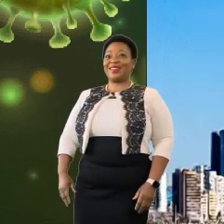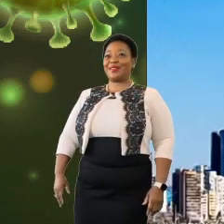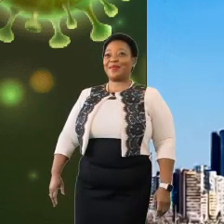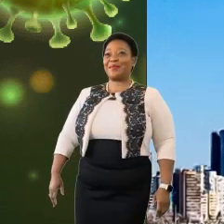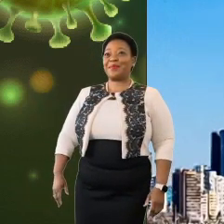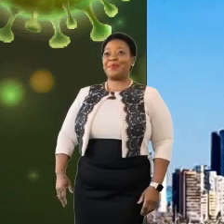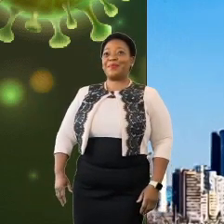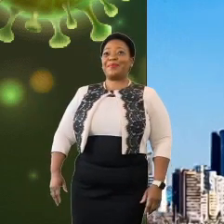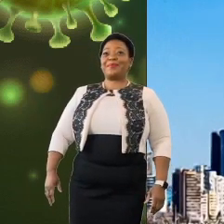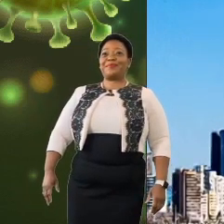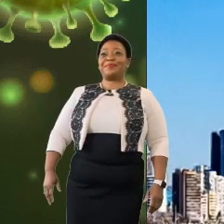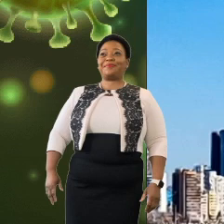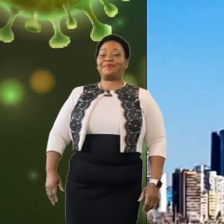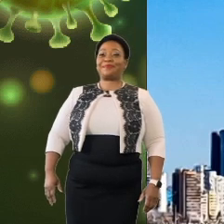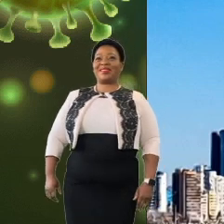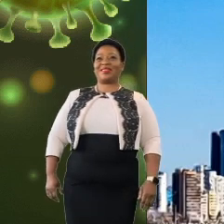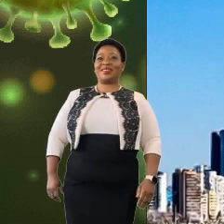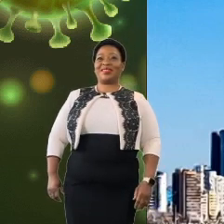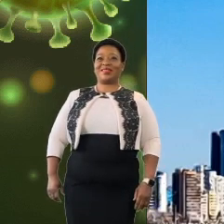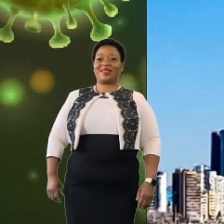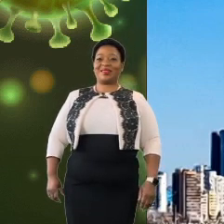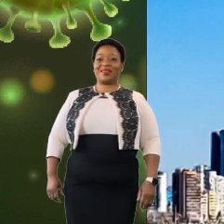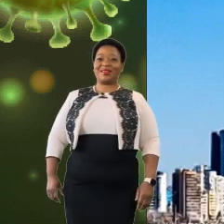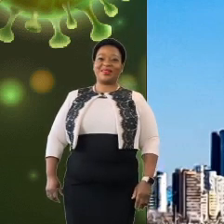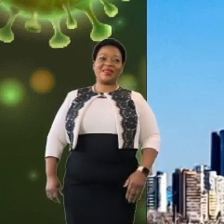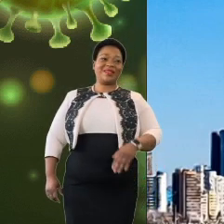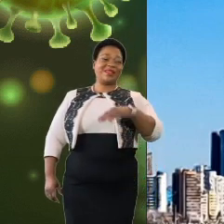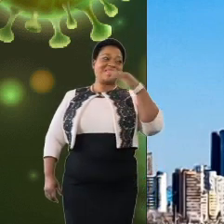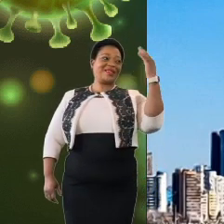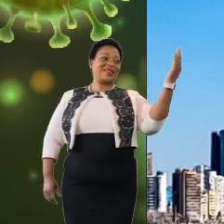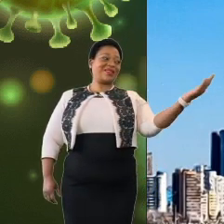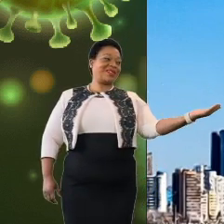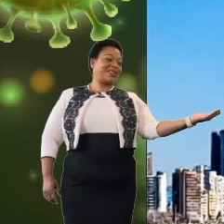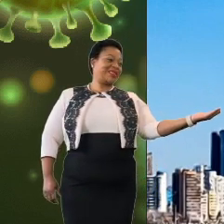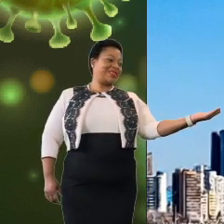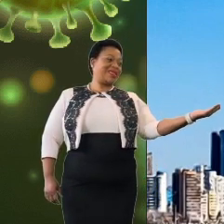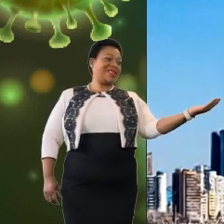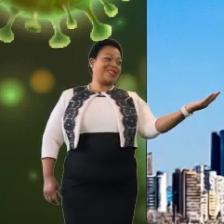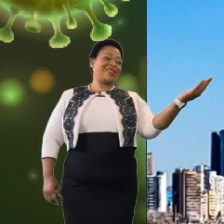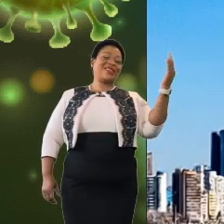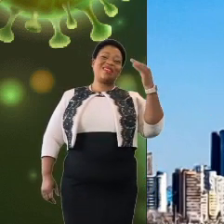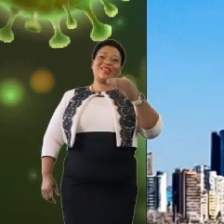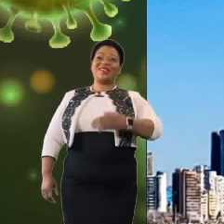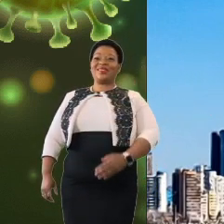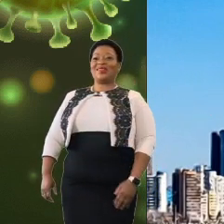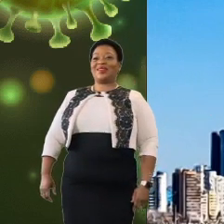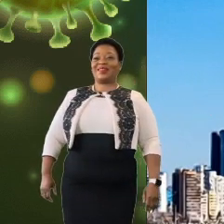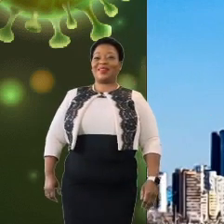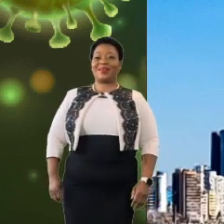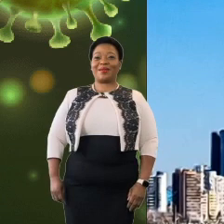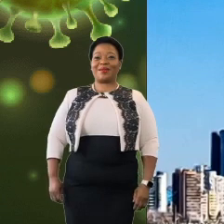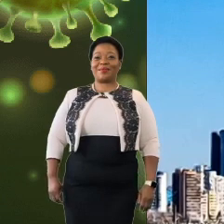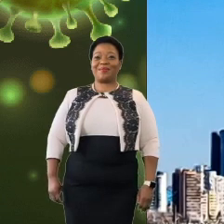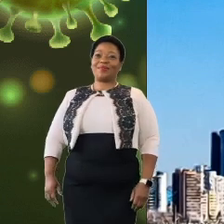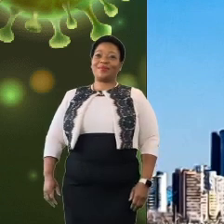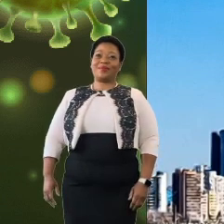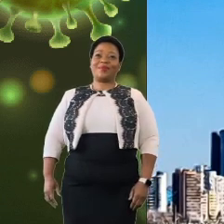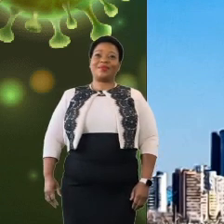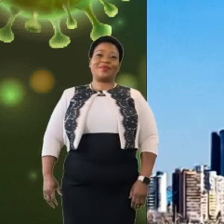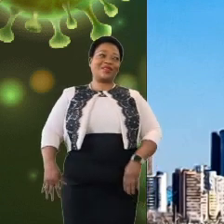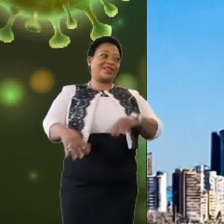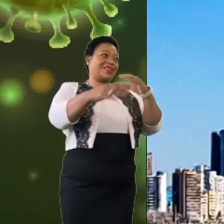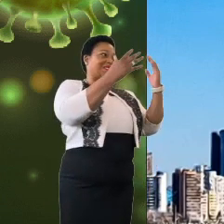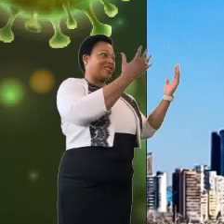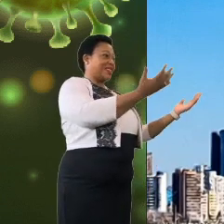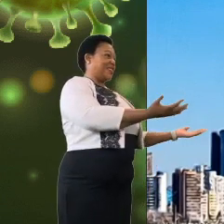Water Use License Act has also continued to impact quite negatively in terms of the timelines that it takes before